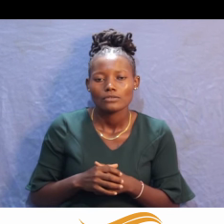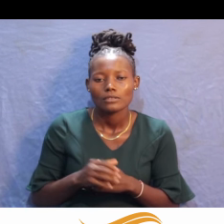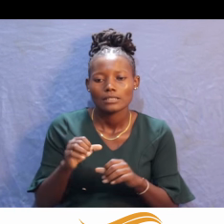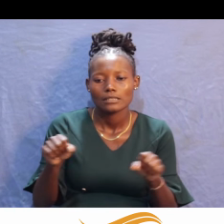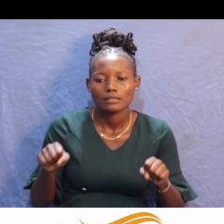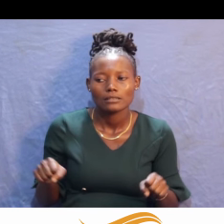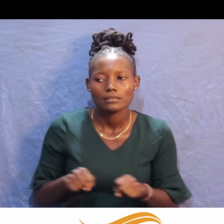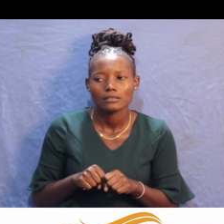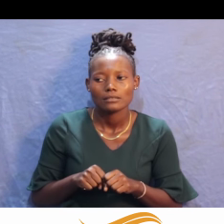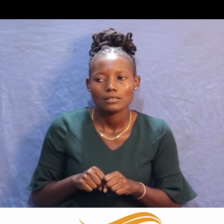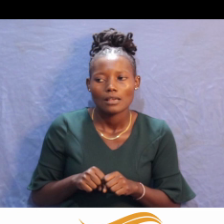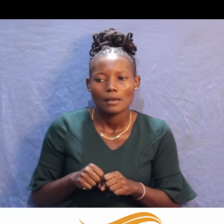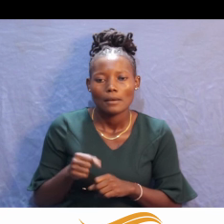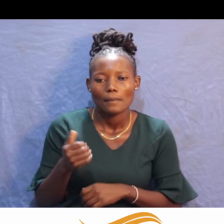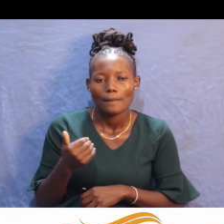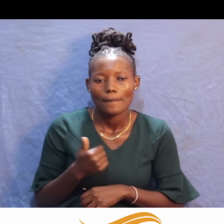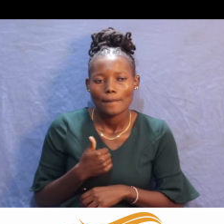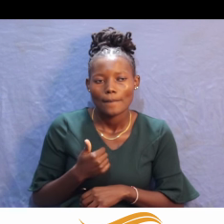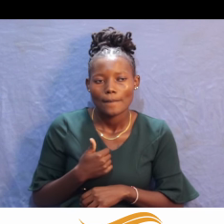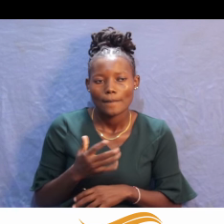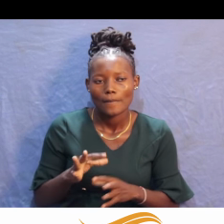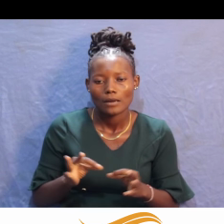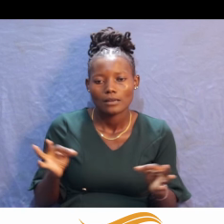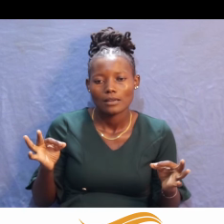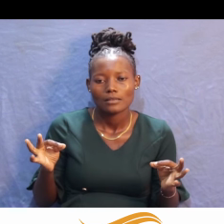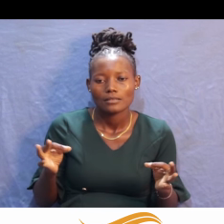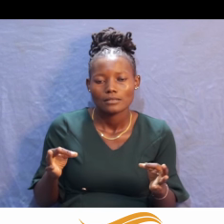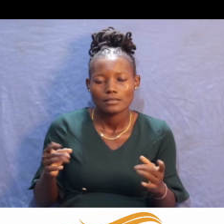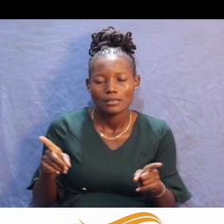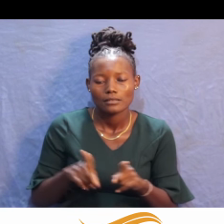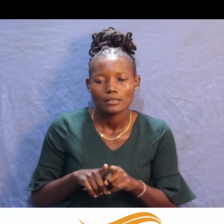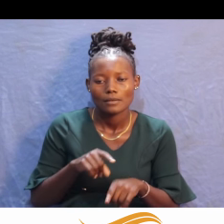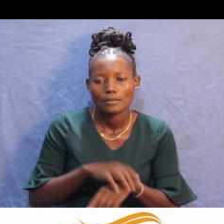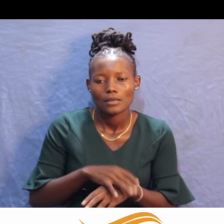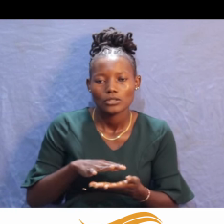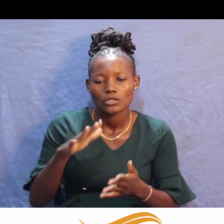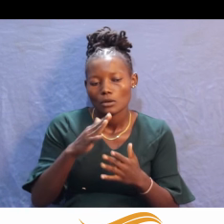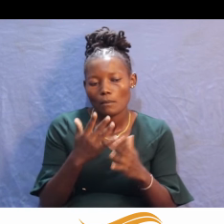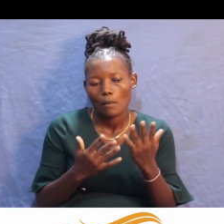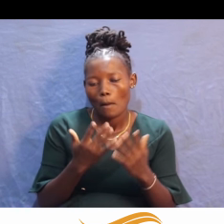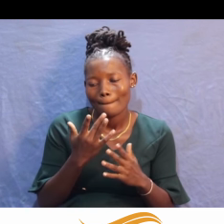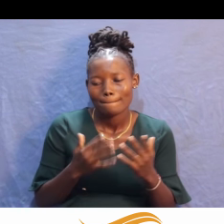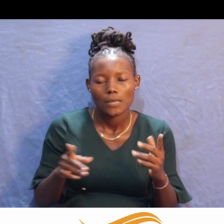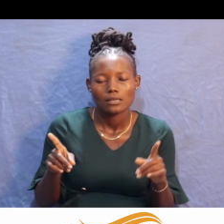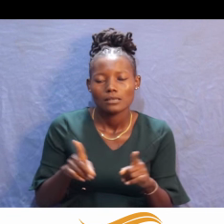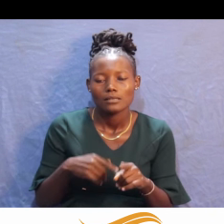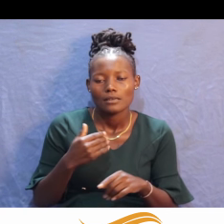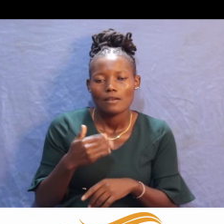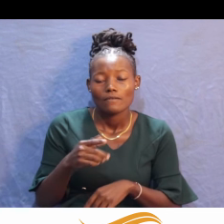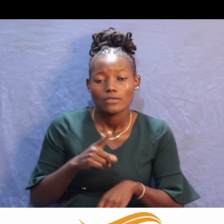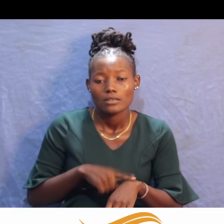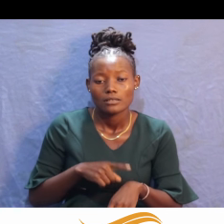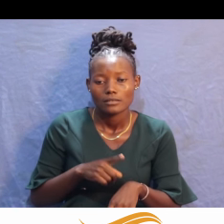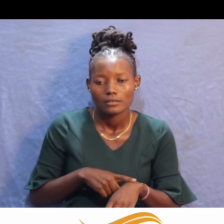heart, adapts by getting larger, putting out more blood, pumping longer, and more blood per unit time. And the guy on